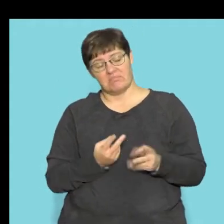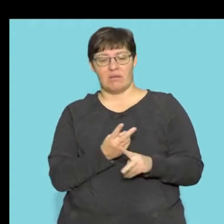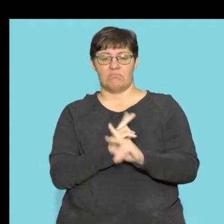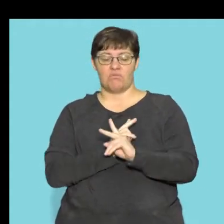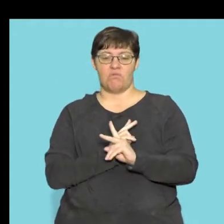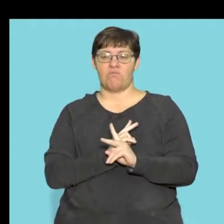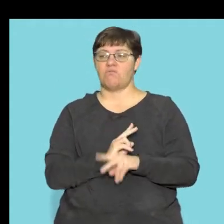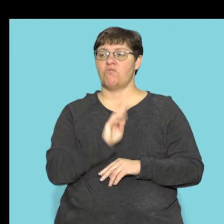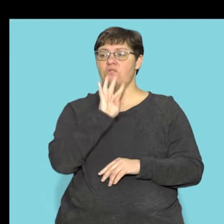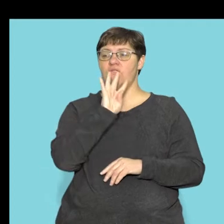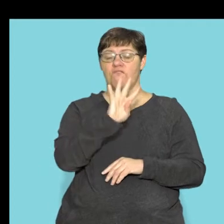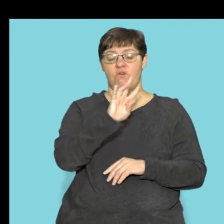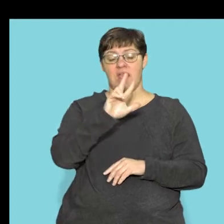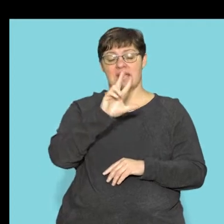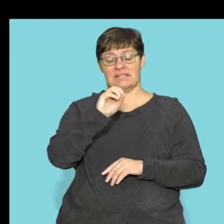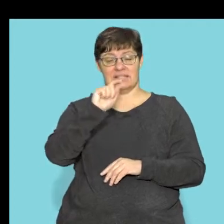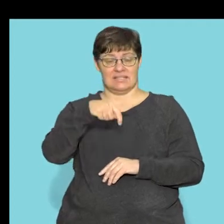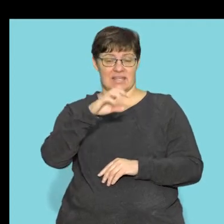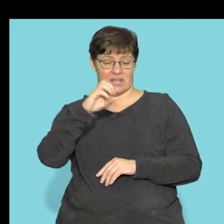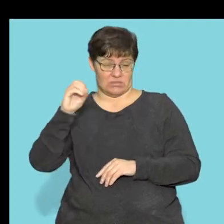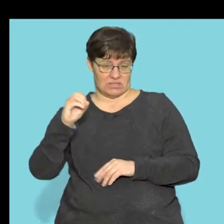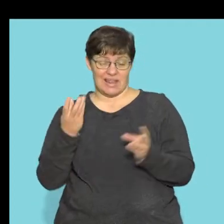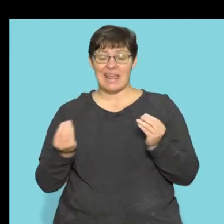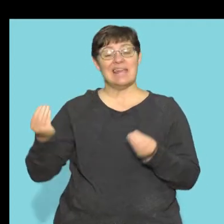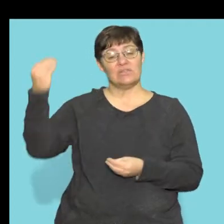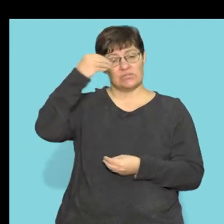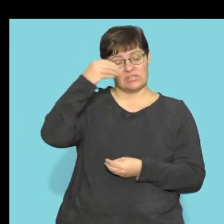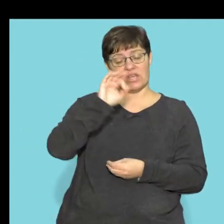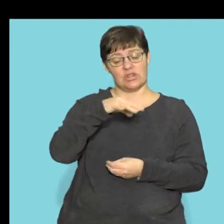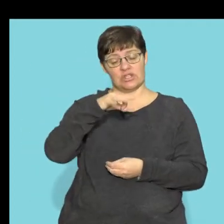borrow 480,000 at an interest rate of